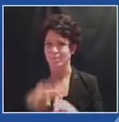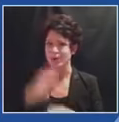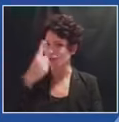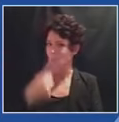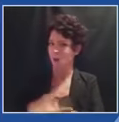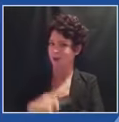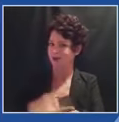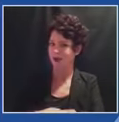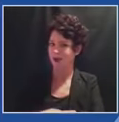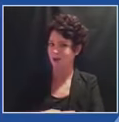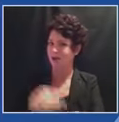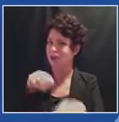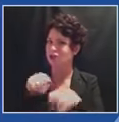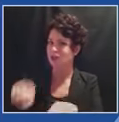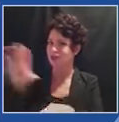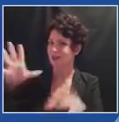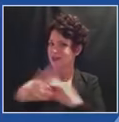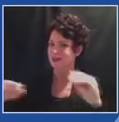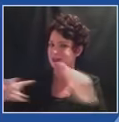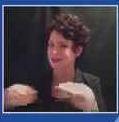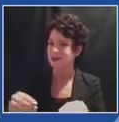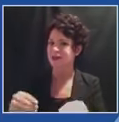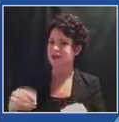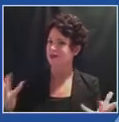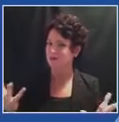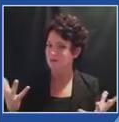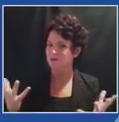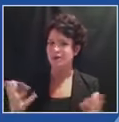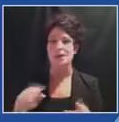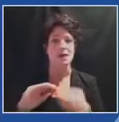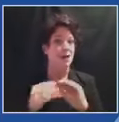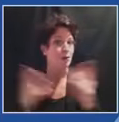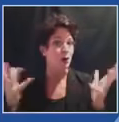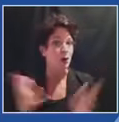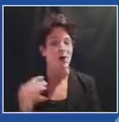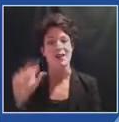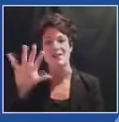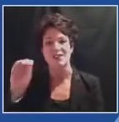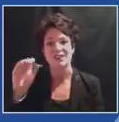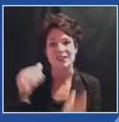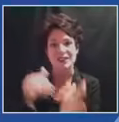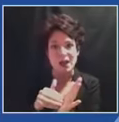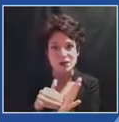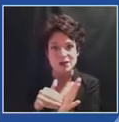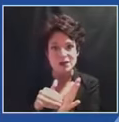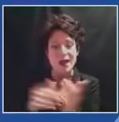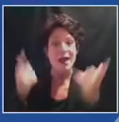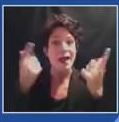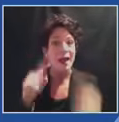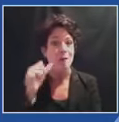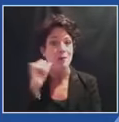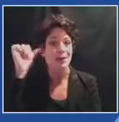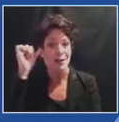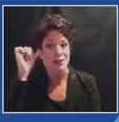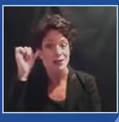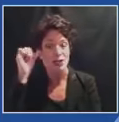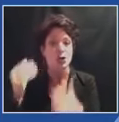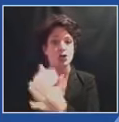process, and the entire time he talked about it. The number was 50,000. Yesterday, the number of